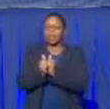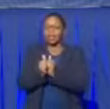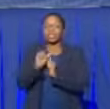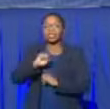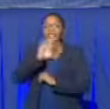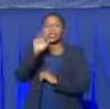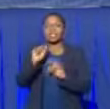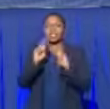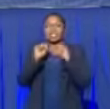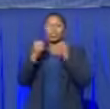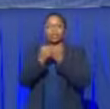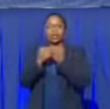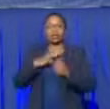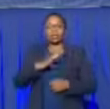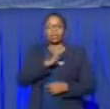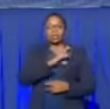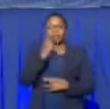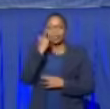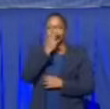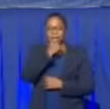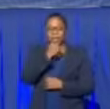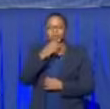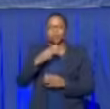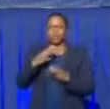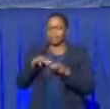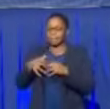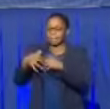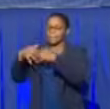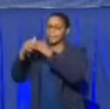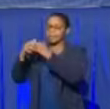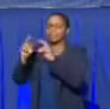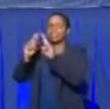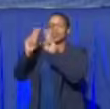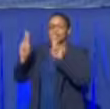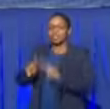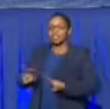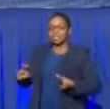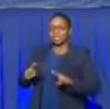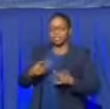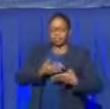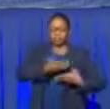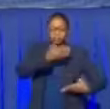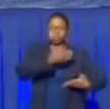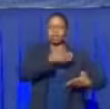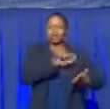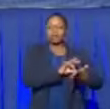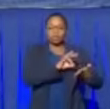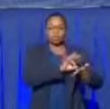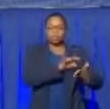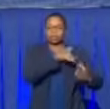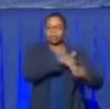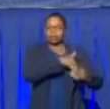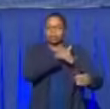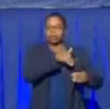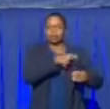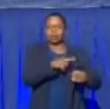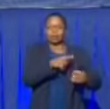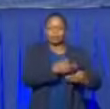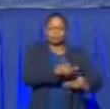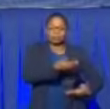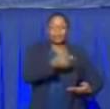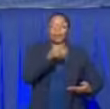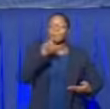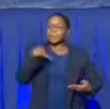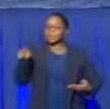a voting aid which we call a universal ballot template. For persons who can read Braille, they can be able to